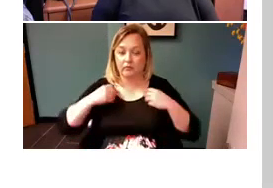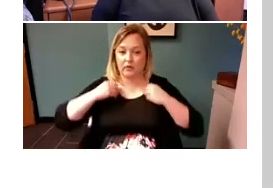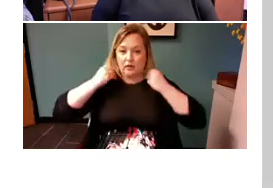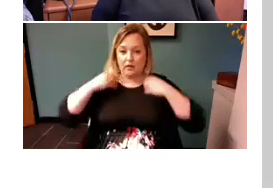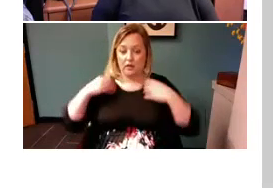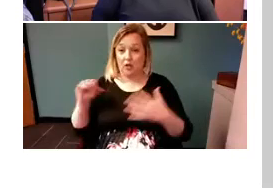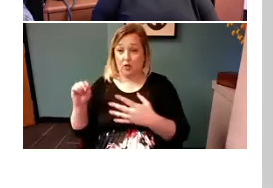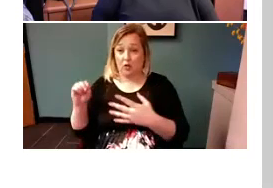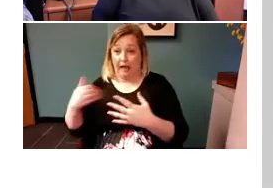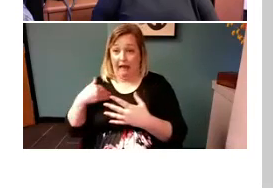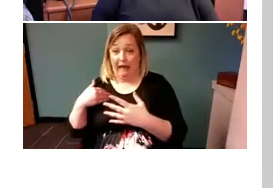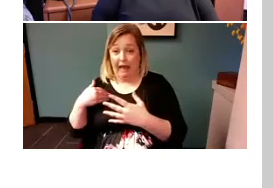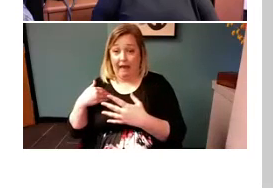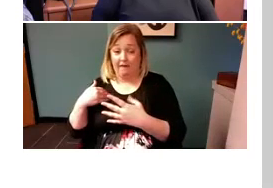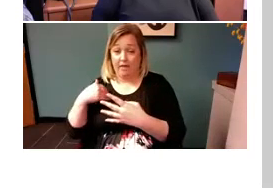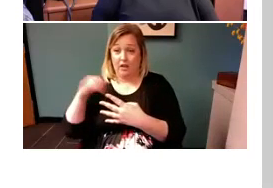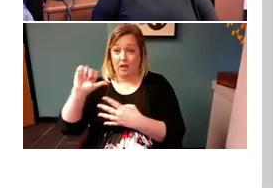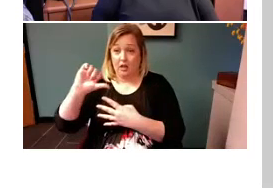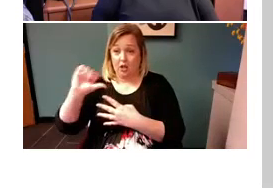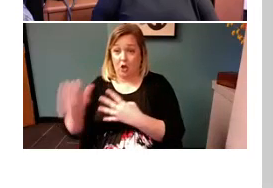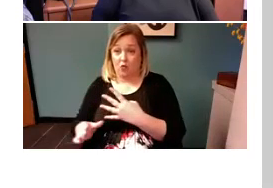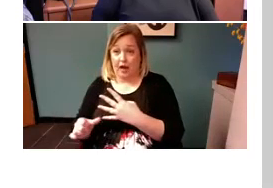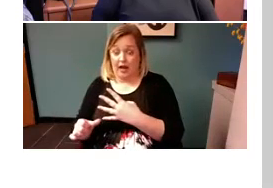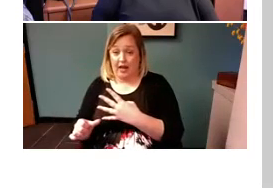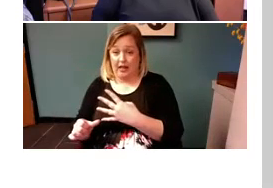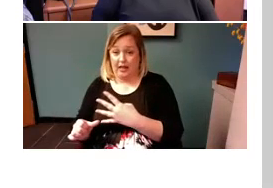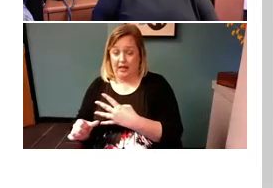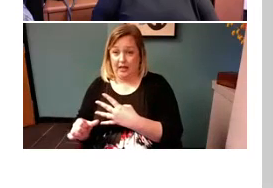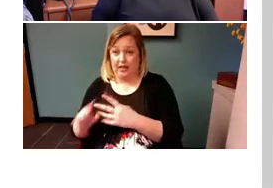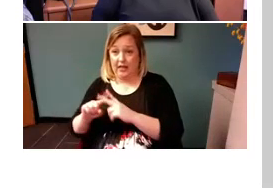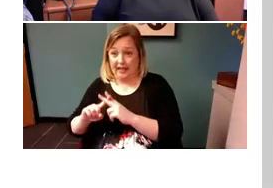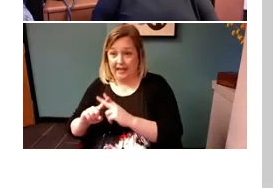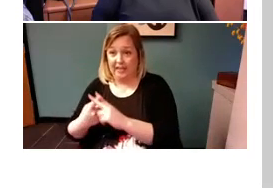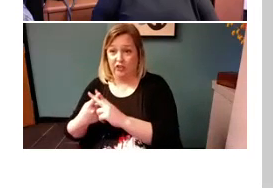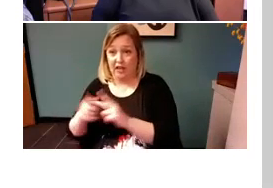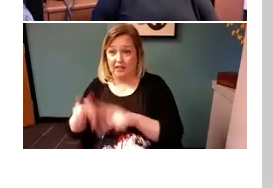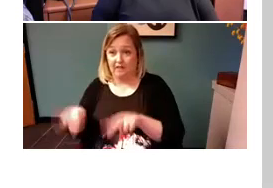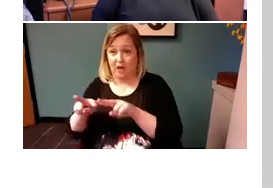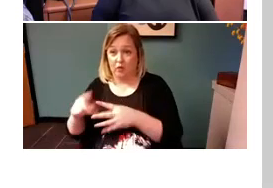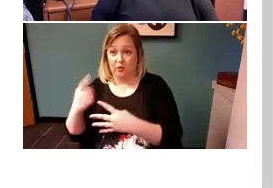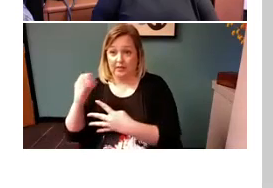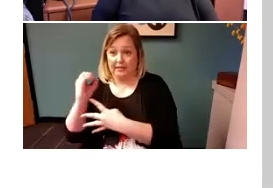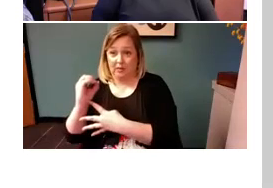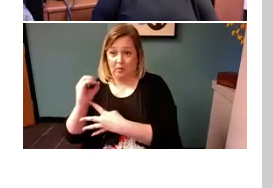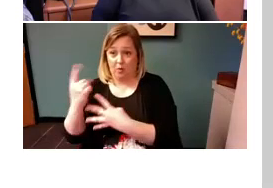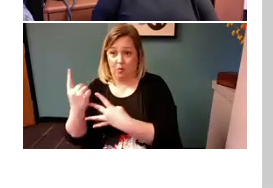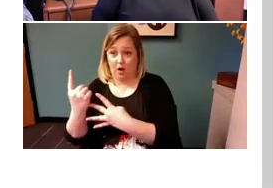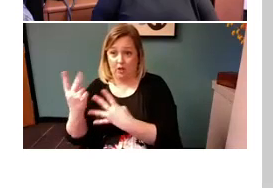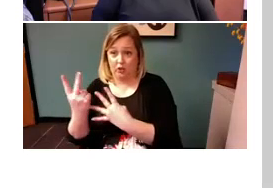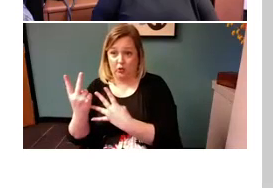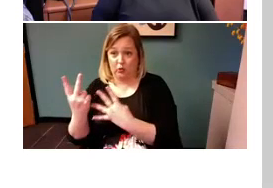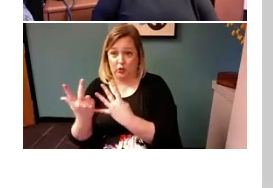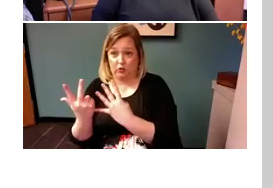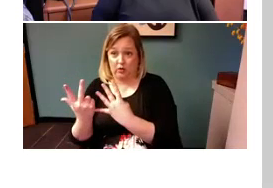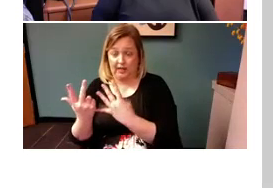array int arr4 that has initialized the values of 0, 1, 2, 3. At any point in time during the code, if you do